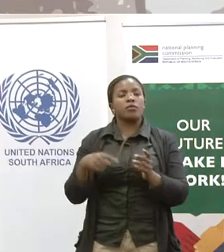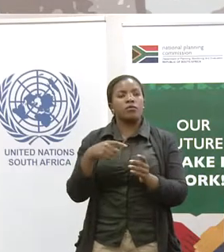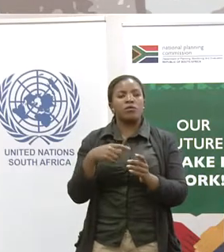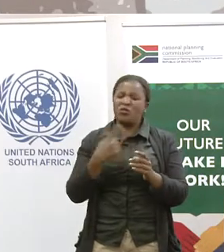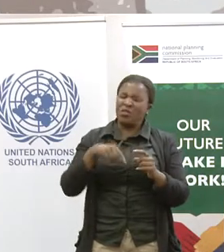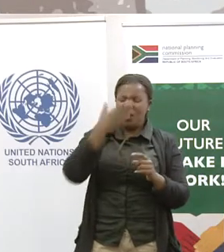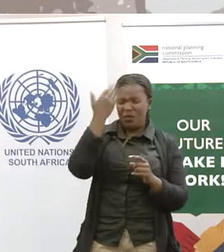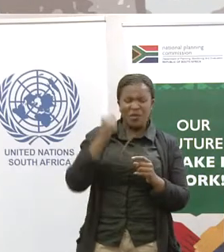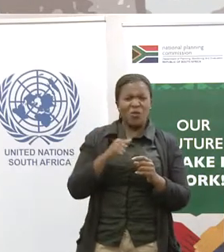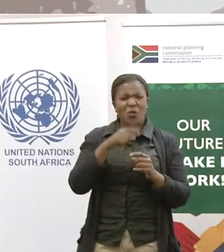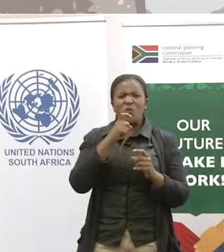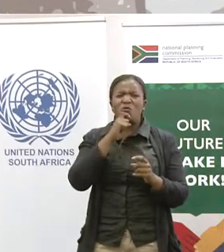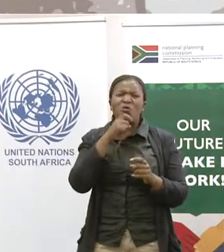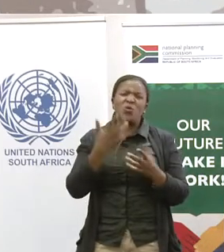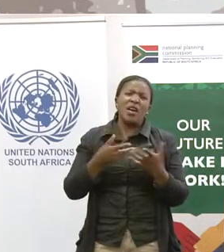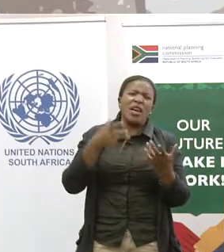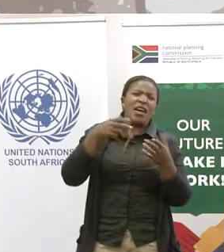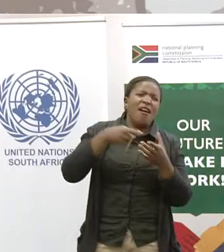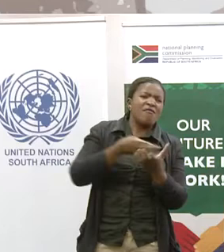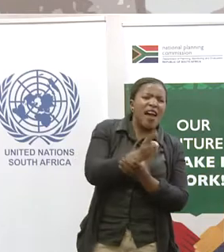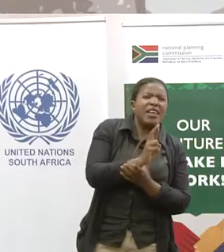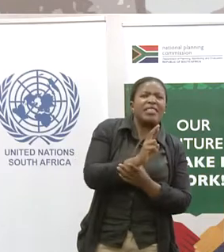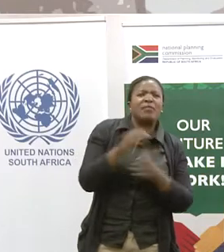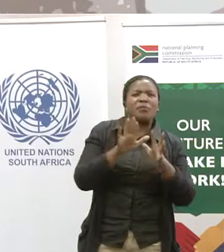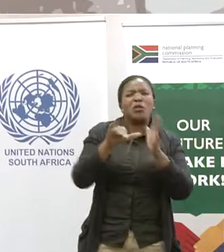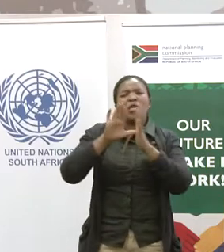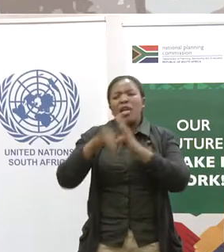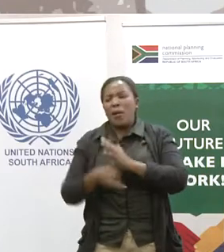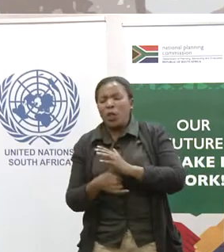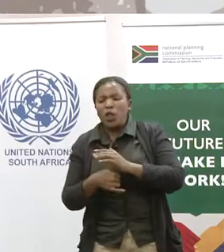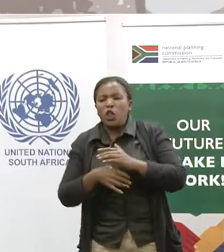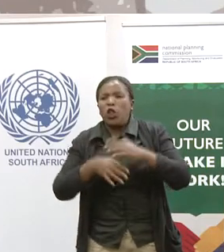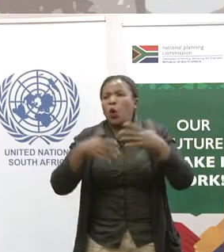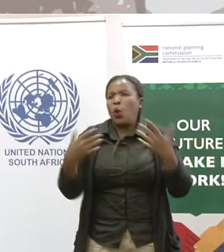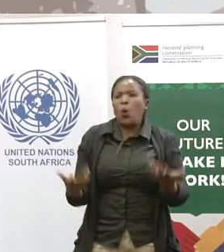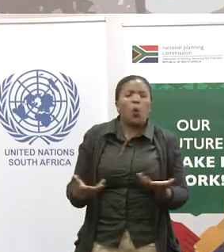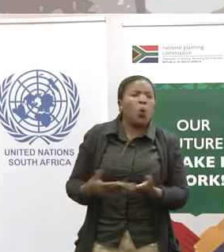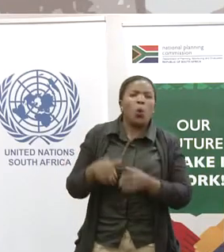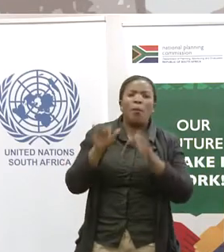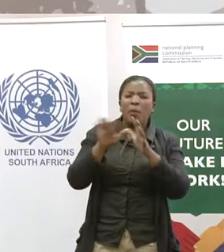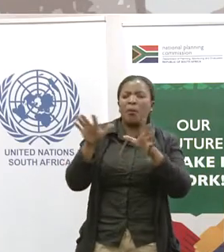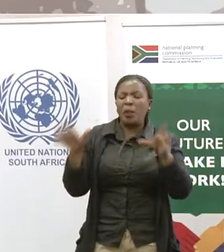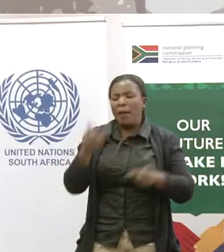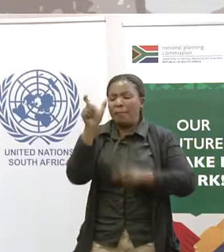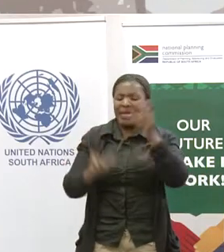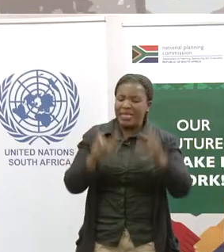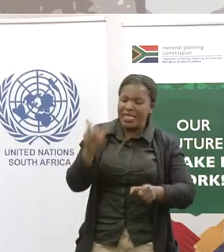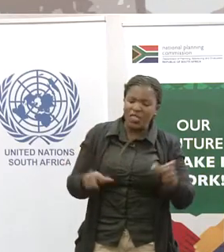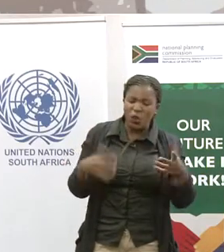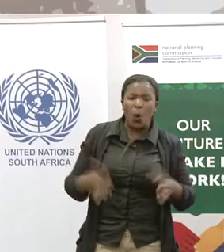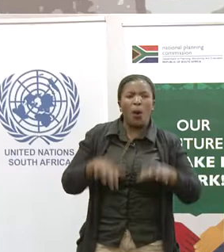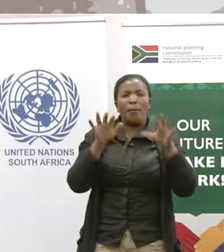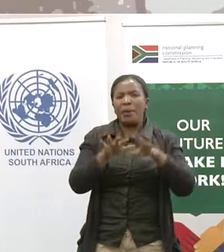English you want to speak, that of the Queen or that of the US, you can choose whether you're gonna say persons or people. Really, it's